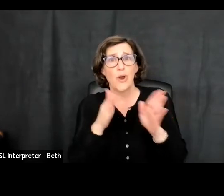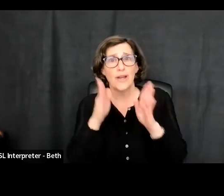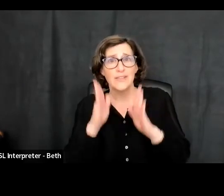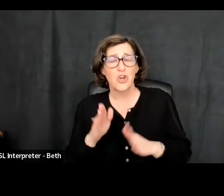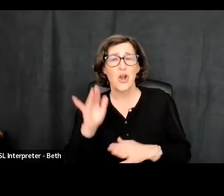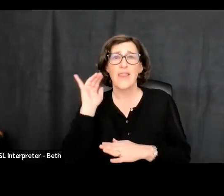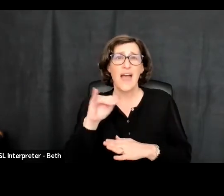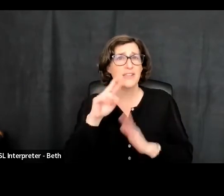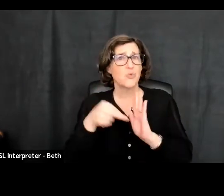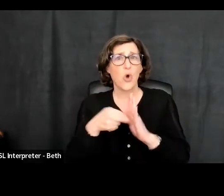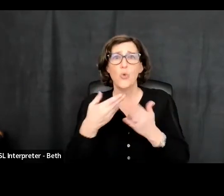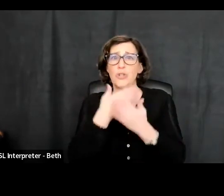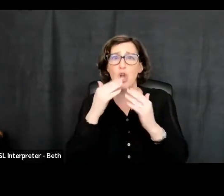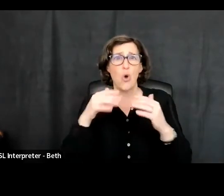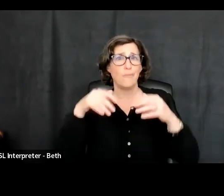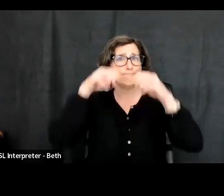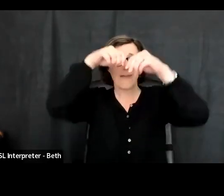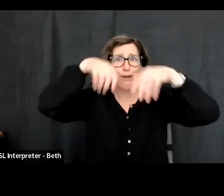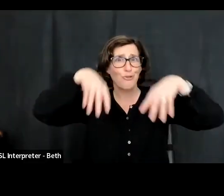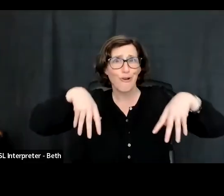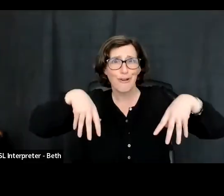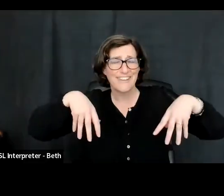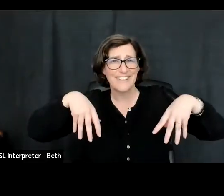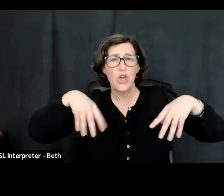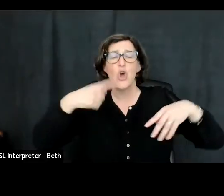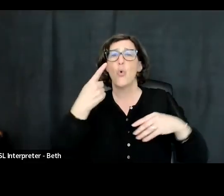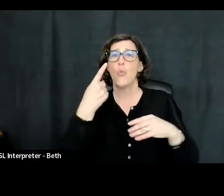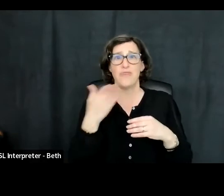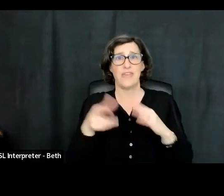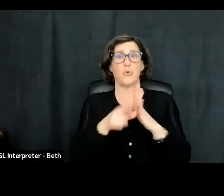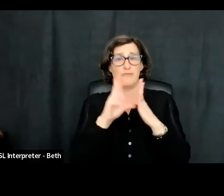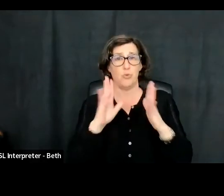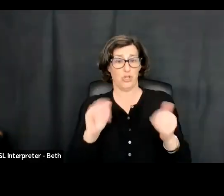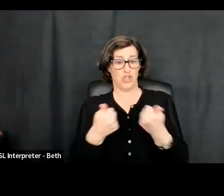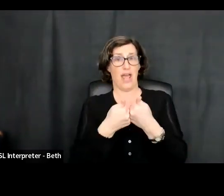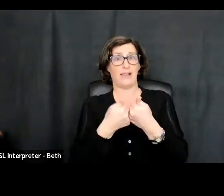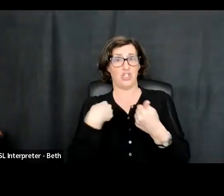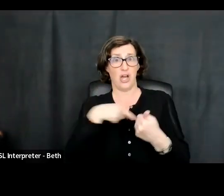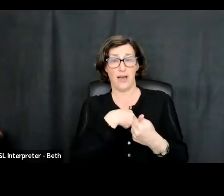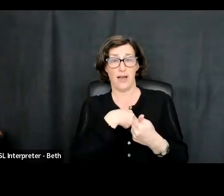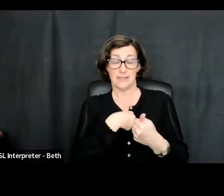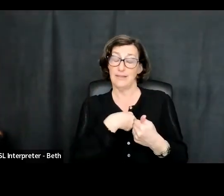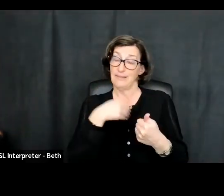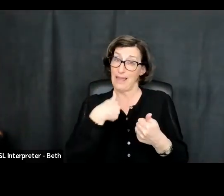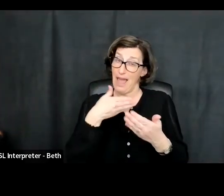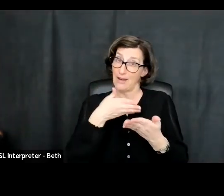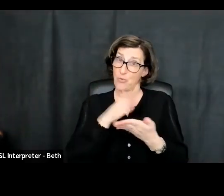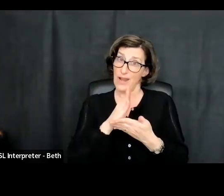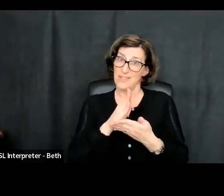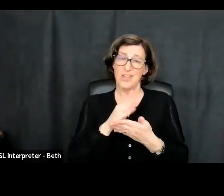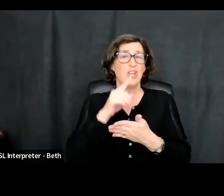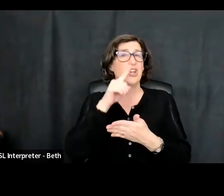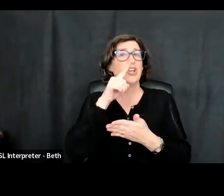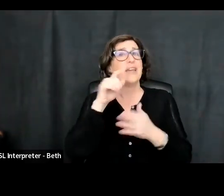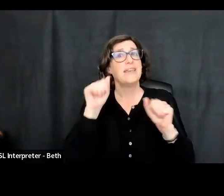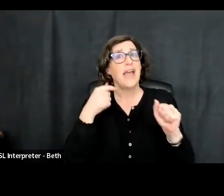without hierarchy. One of the things that a reviewer challenged us on, rightfully, in our IJDB commentary was to what extent we could